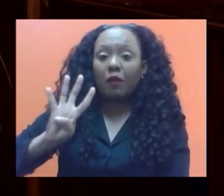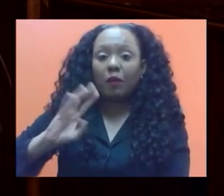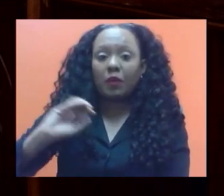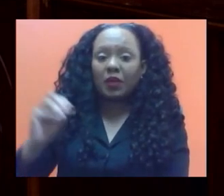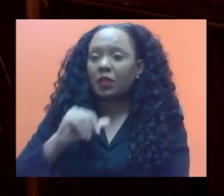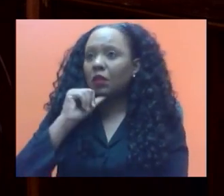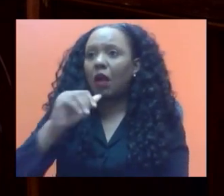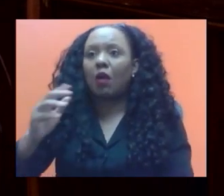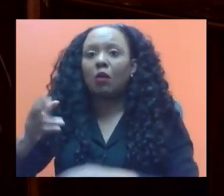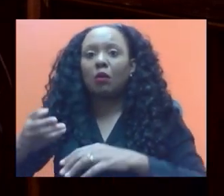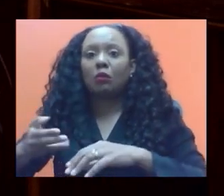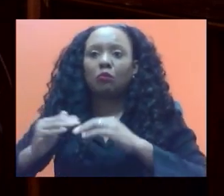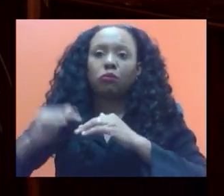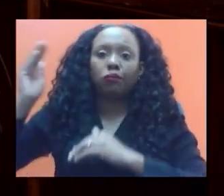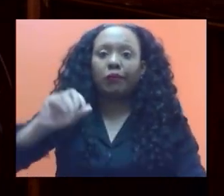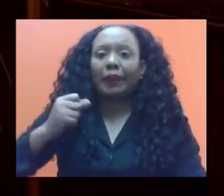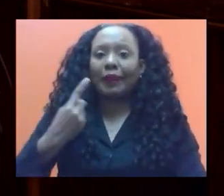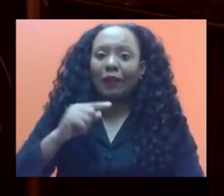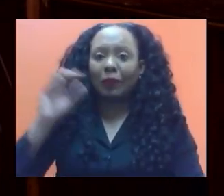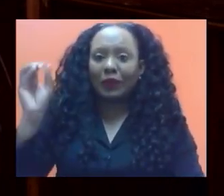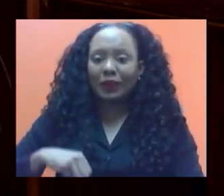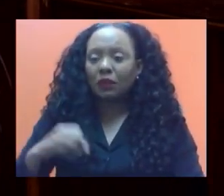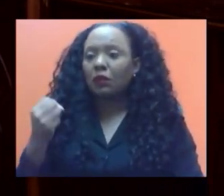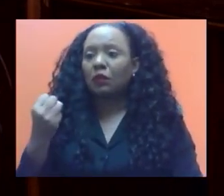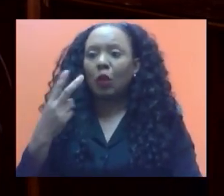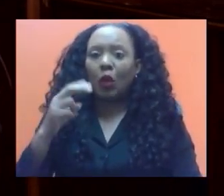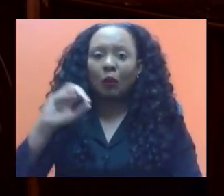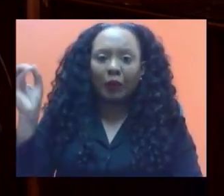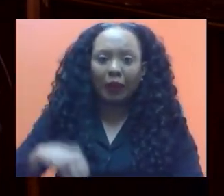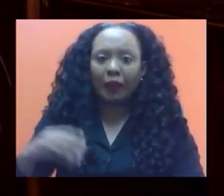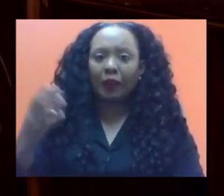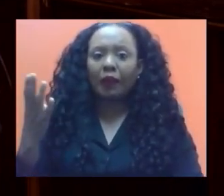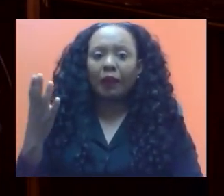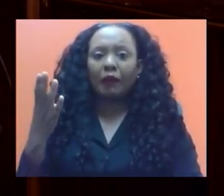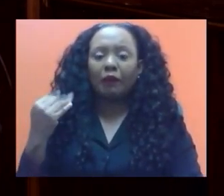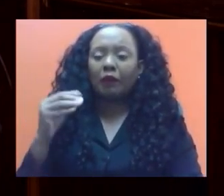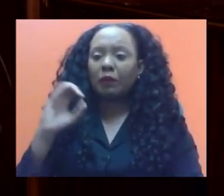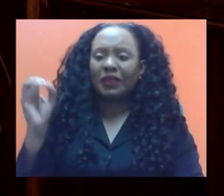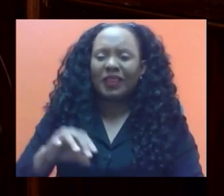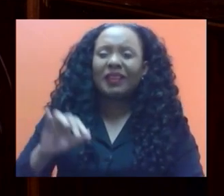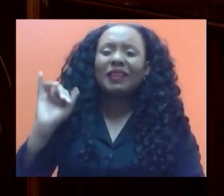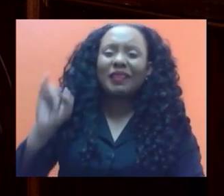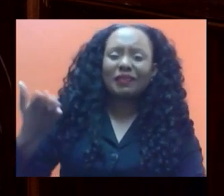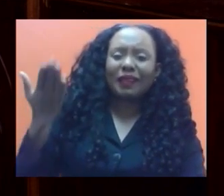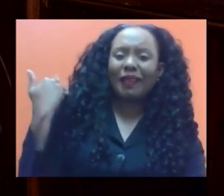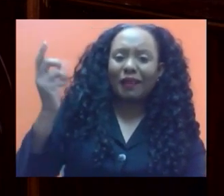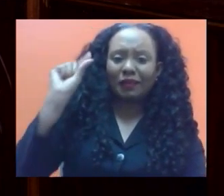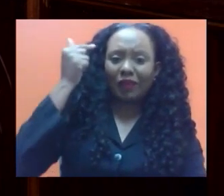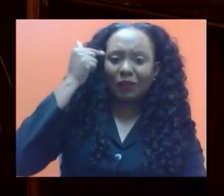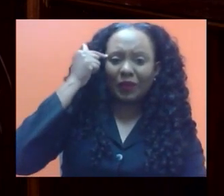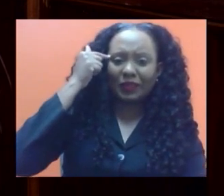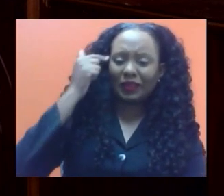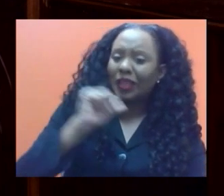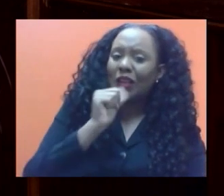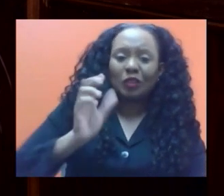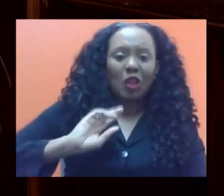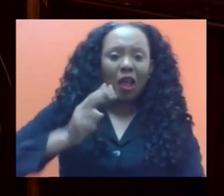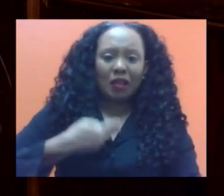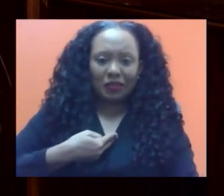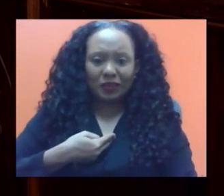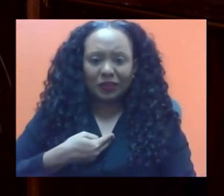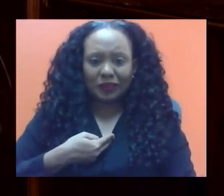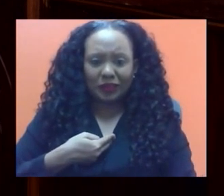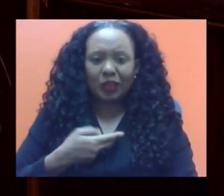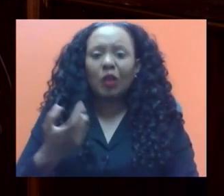11%, 12%, and 14% of the last government. We have not borrowed at interest rates that